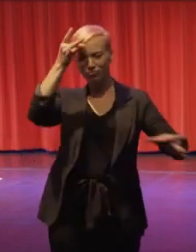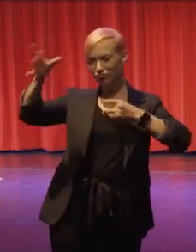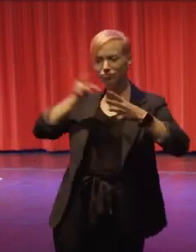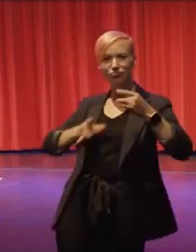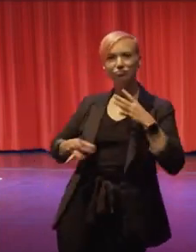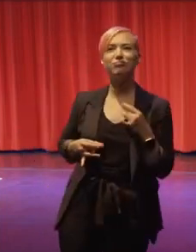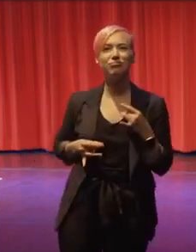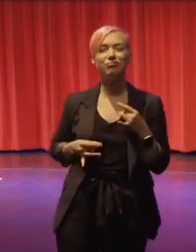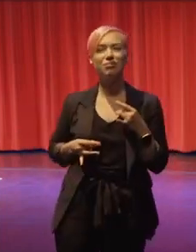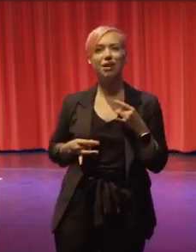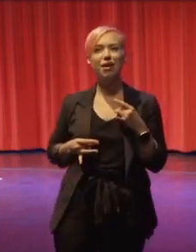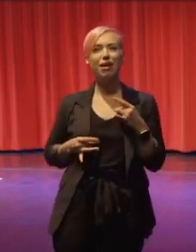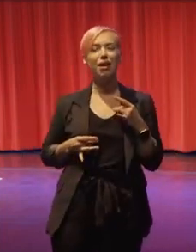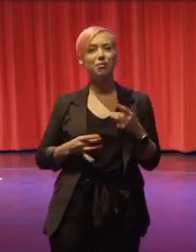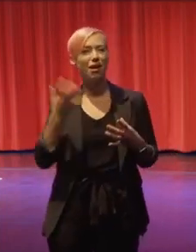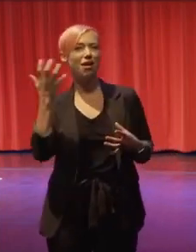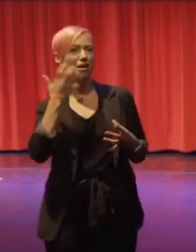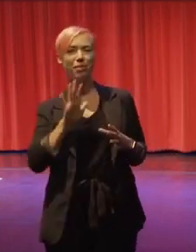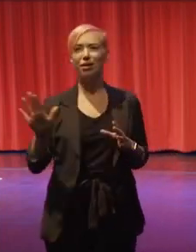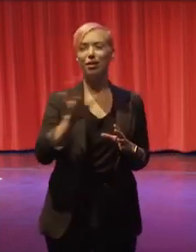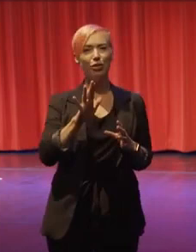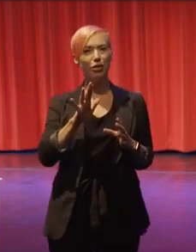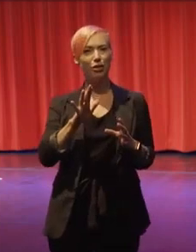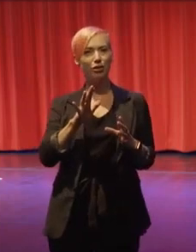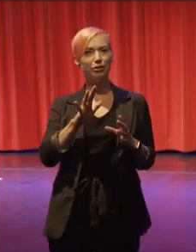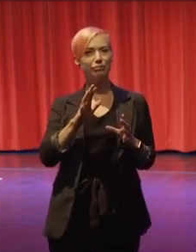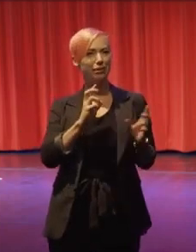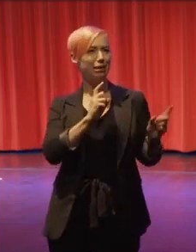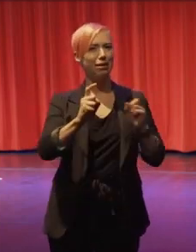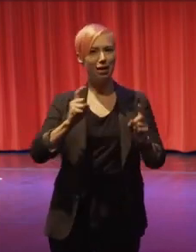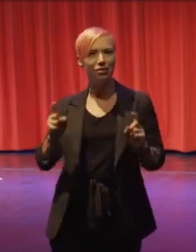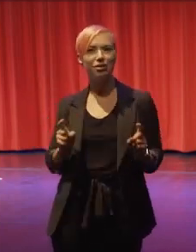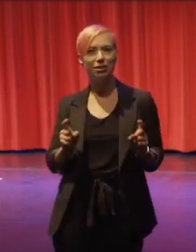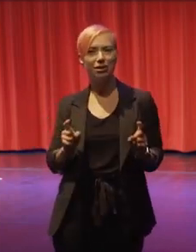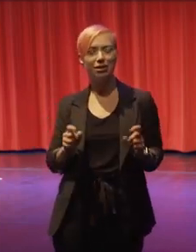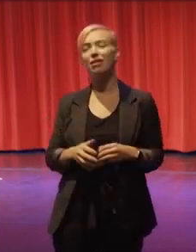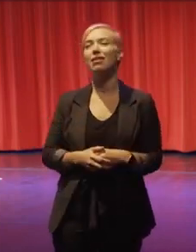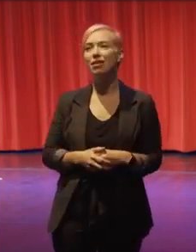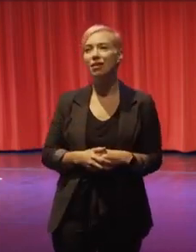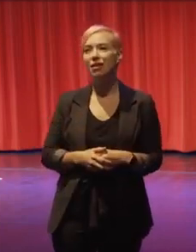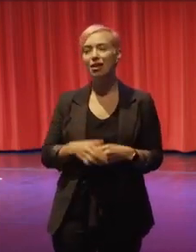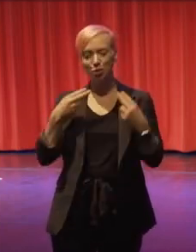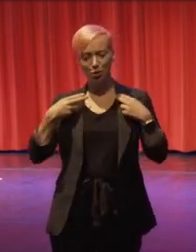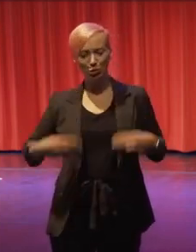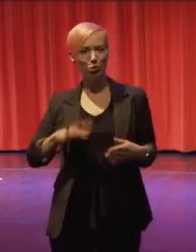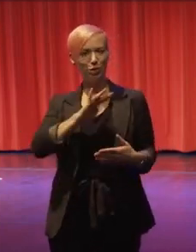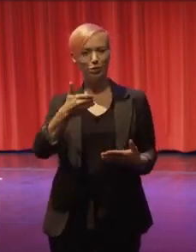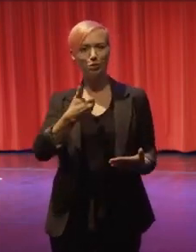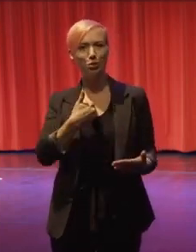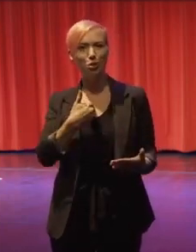shift. Admire their gifts, unique to every being whose being is mired in grit. The human soul